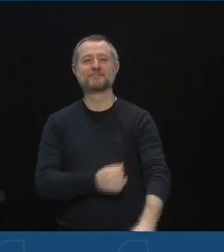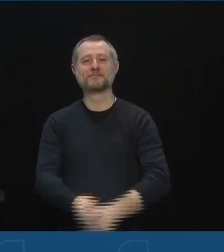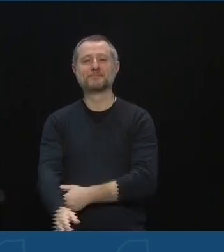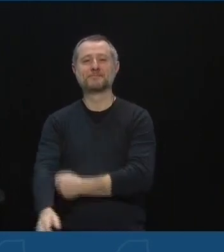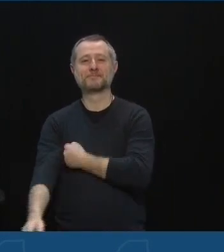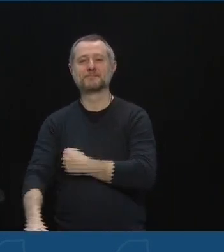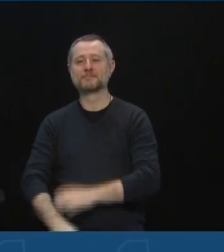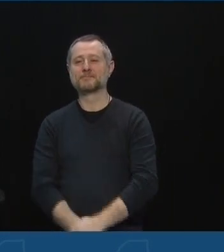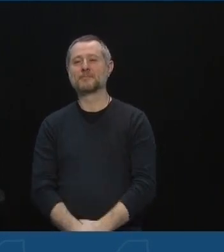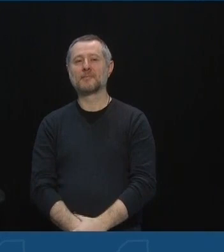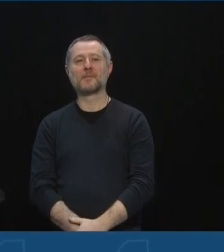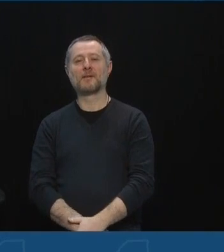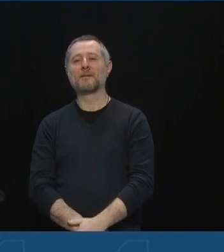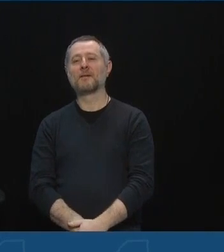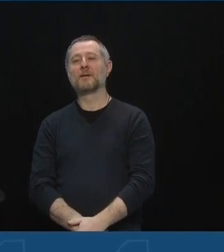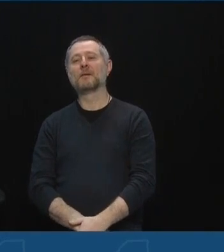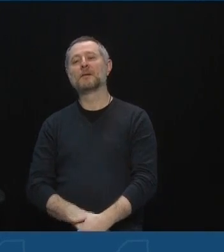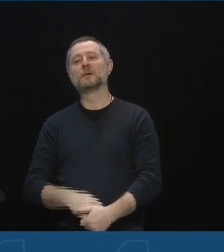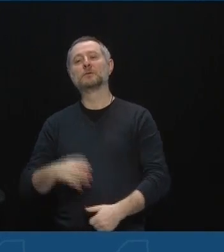tuition assistance.